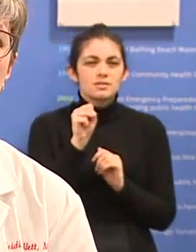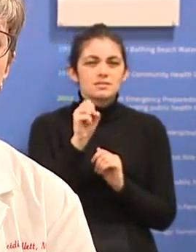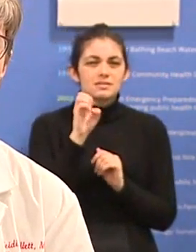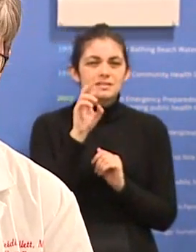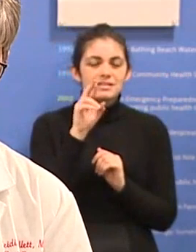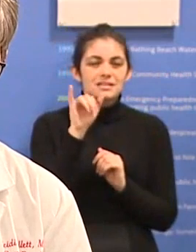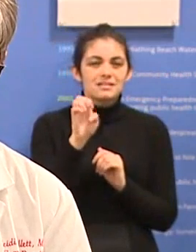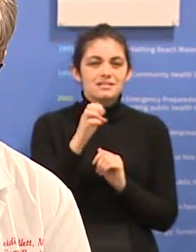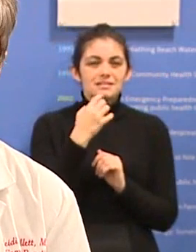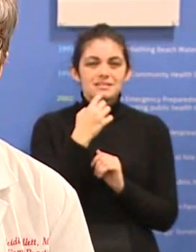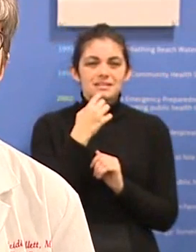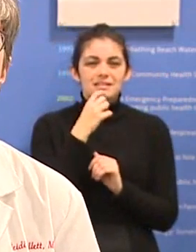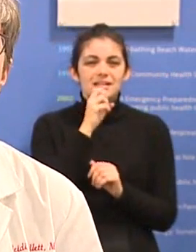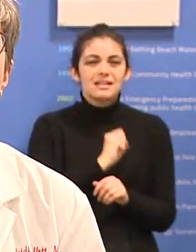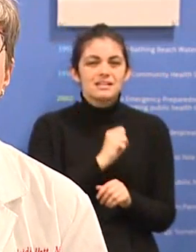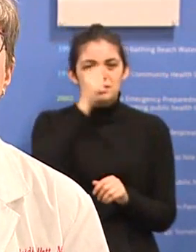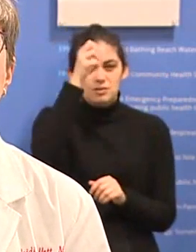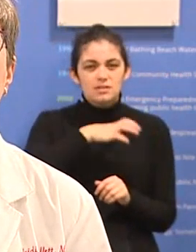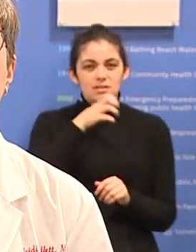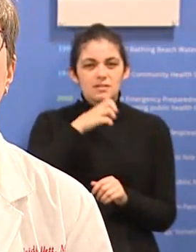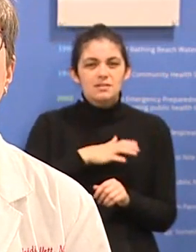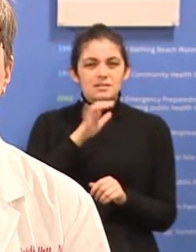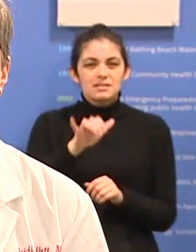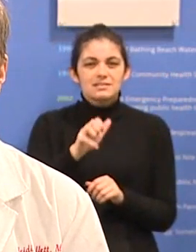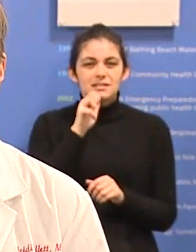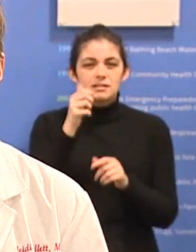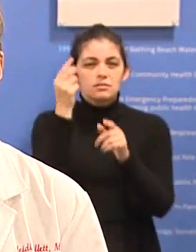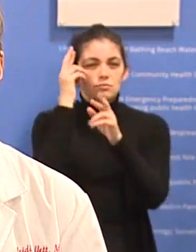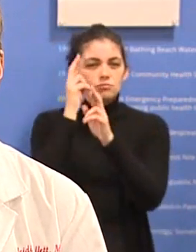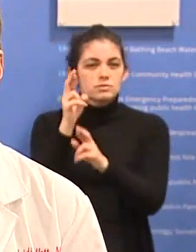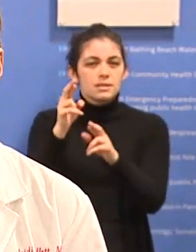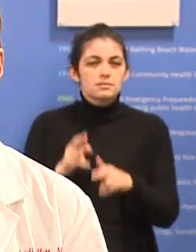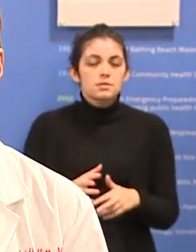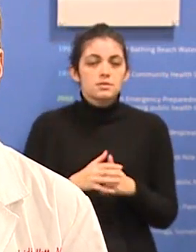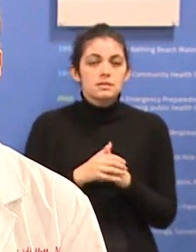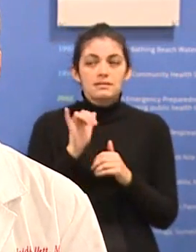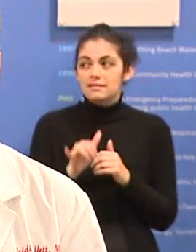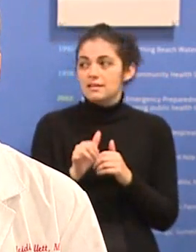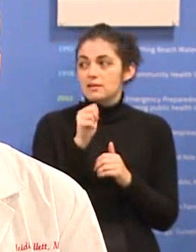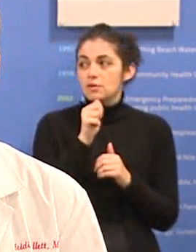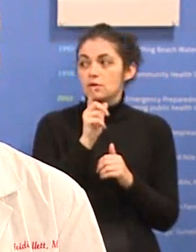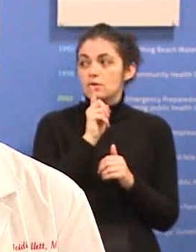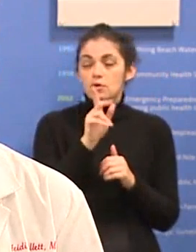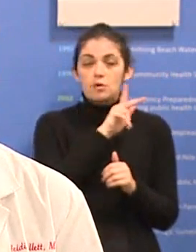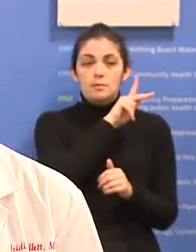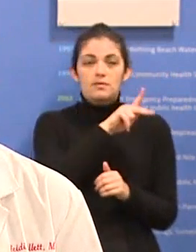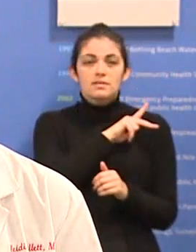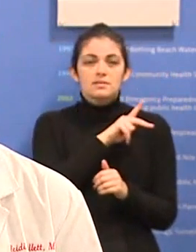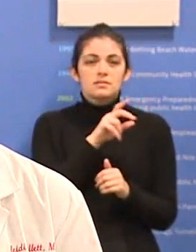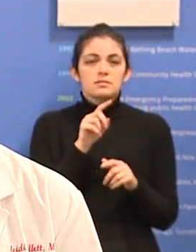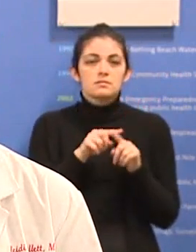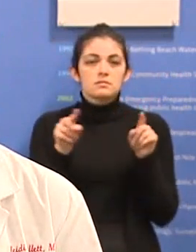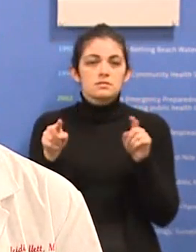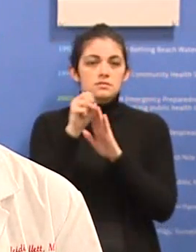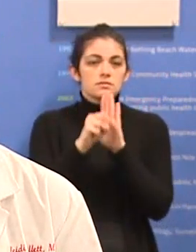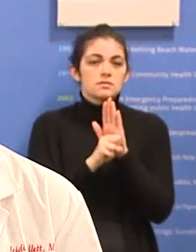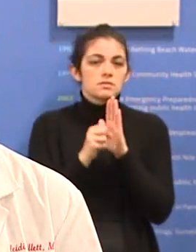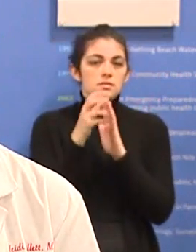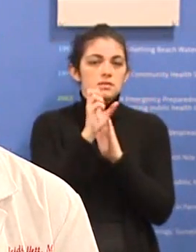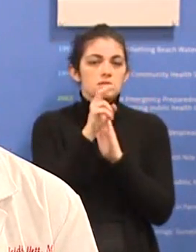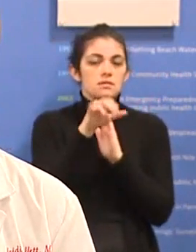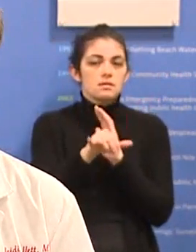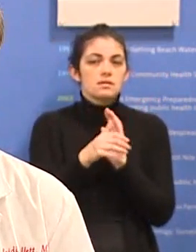are releasing age and gender information. Is that irresponsible? Is that compromising patient privacy there? Why are there different standards here in